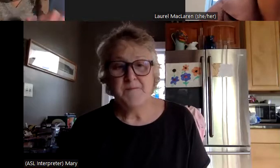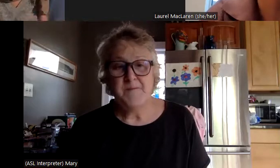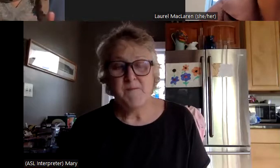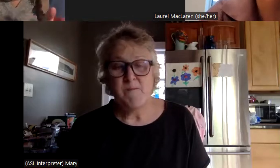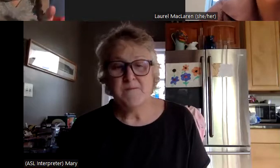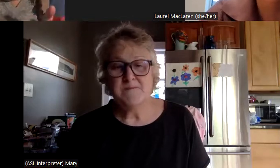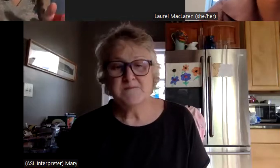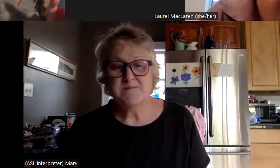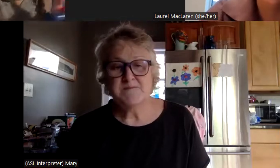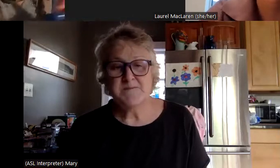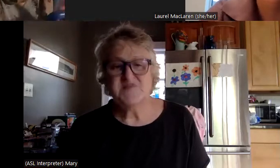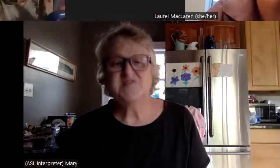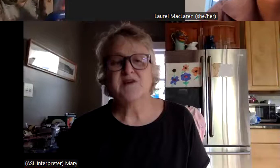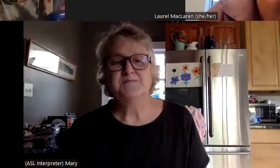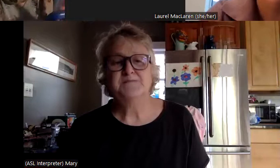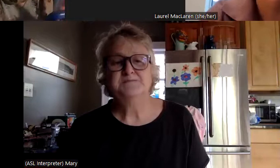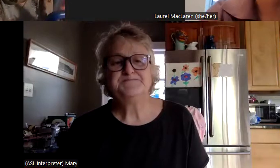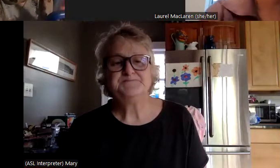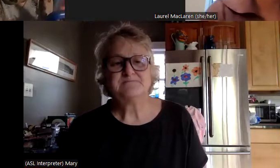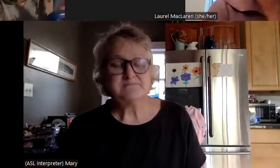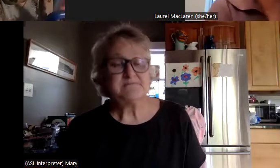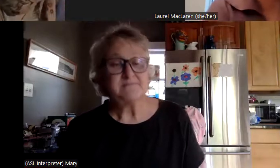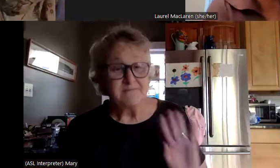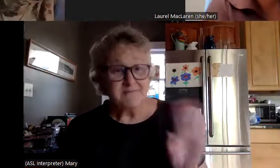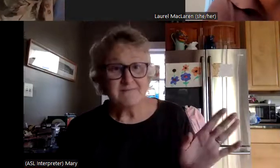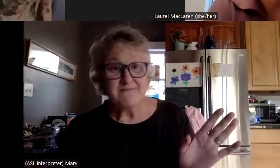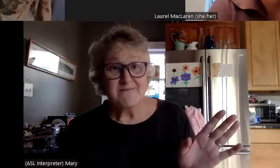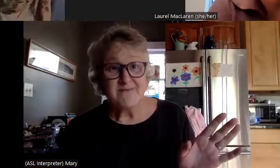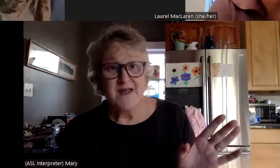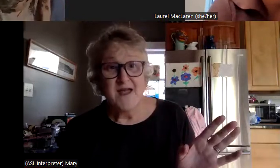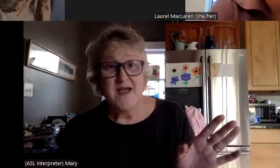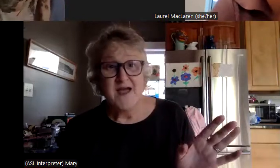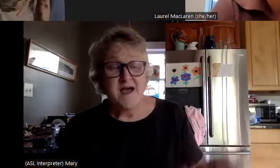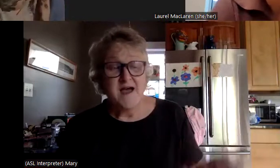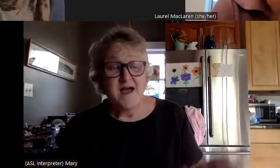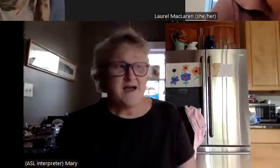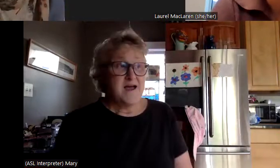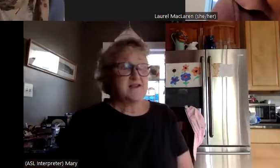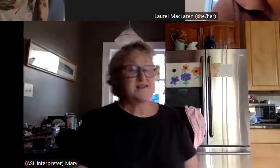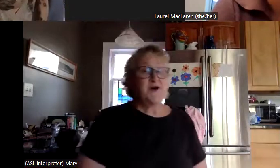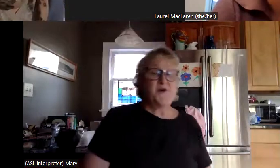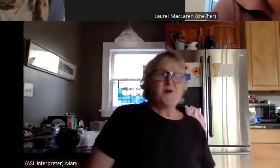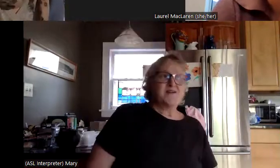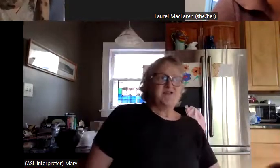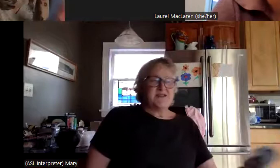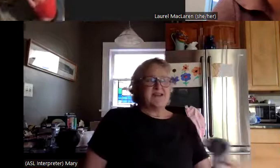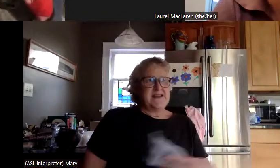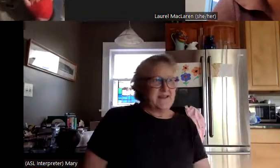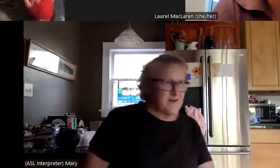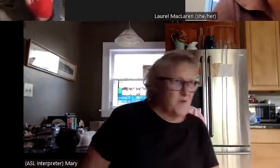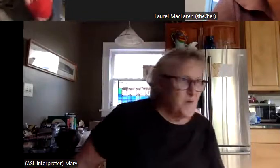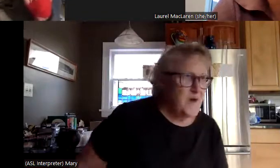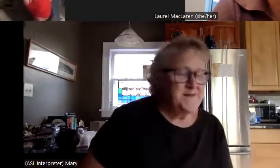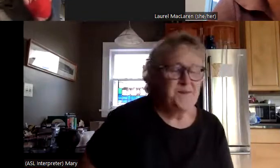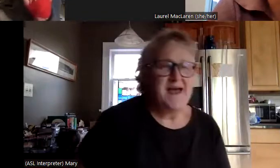like, okay, I'm gonna hang up the phone now. My God. It's coming out. It's emerging. So